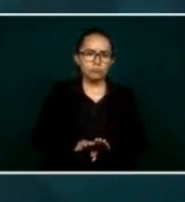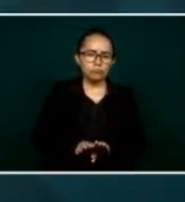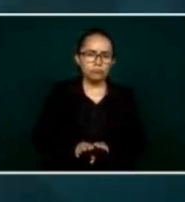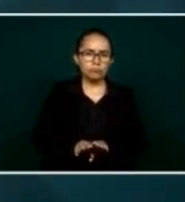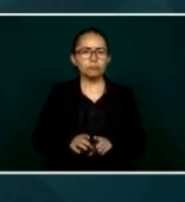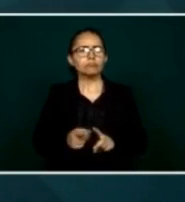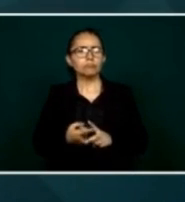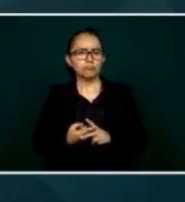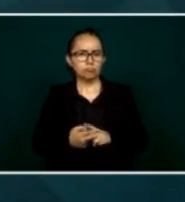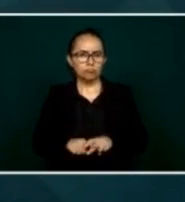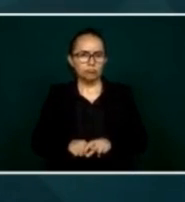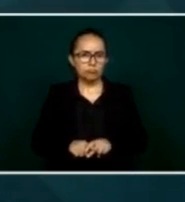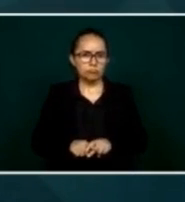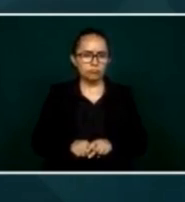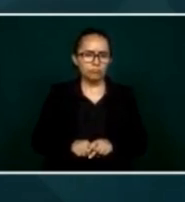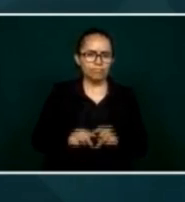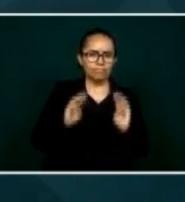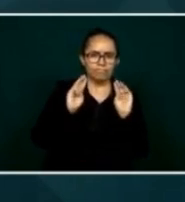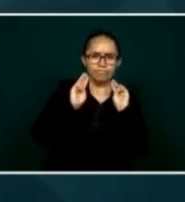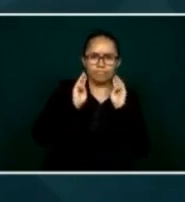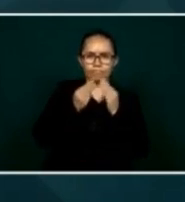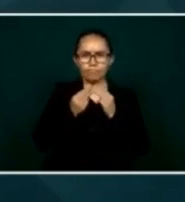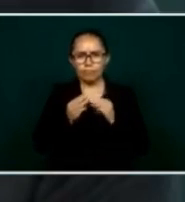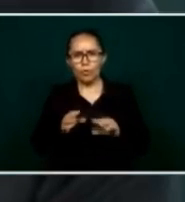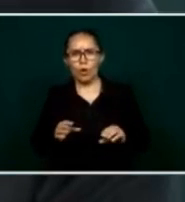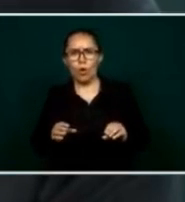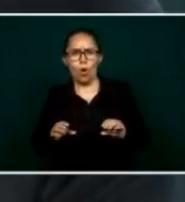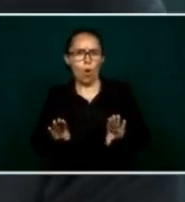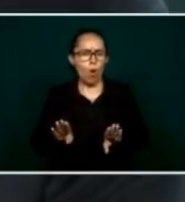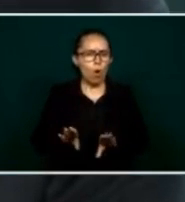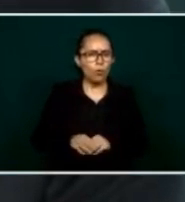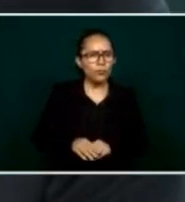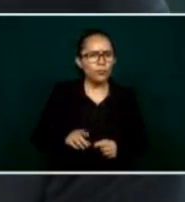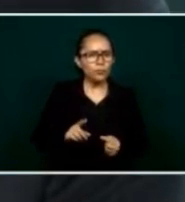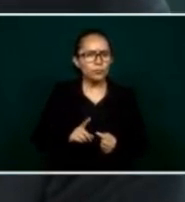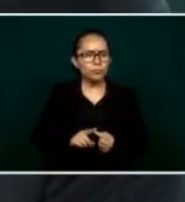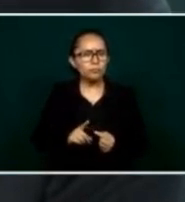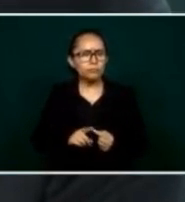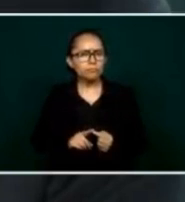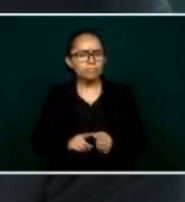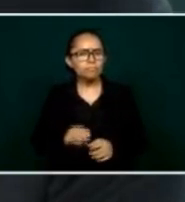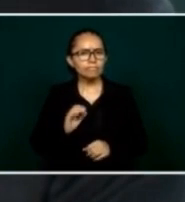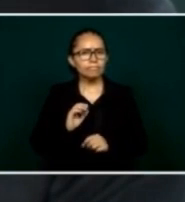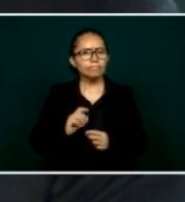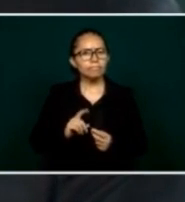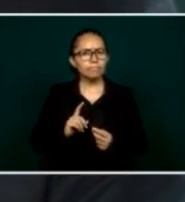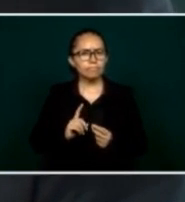where you don't know where delinquency ends and authority begins,